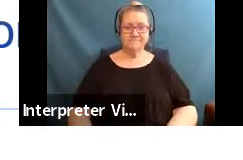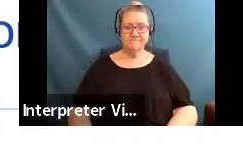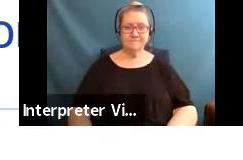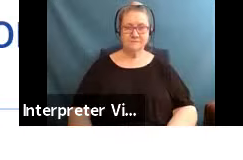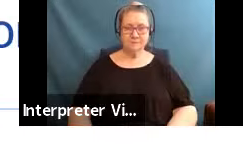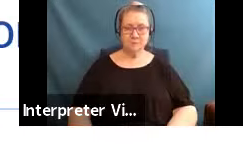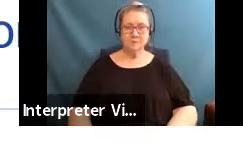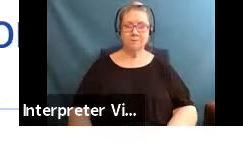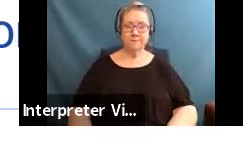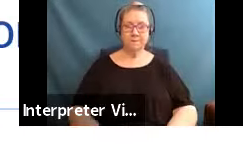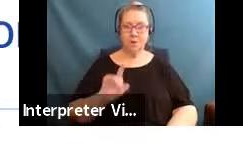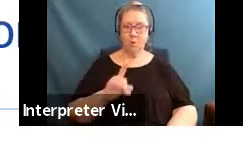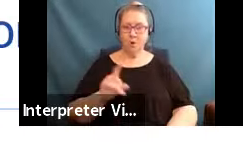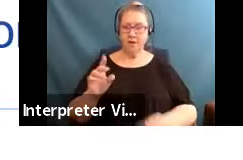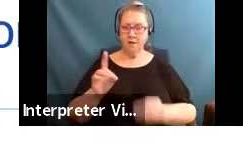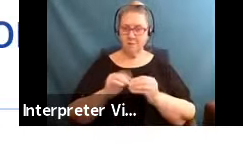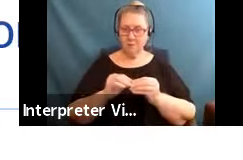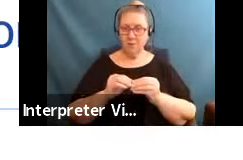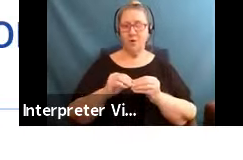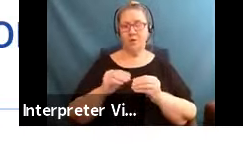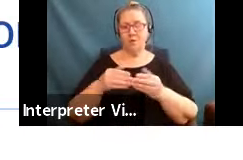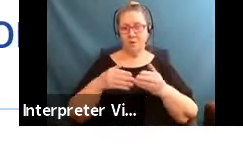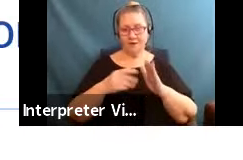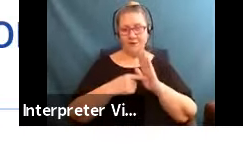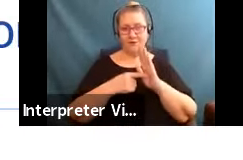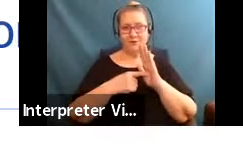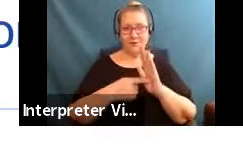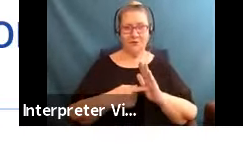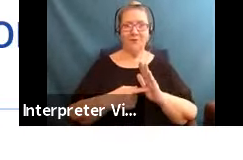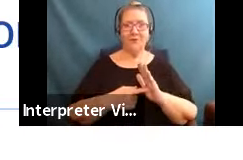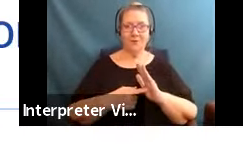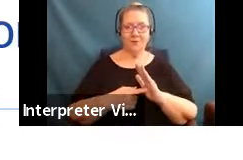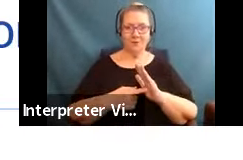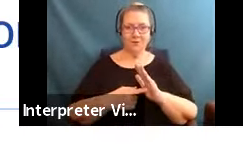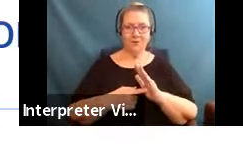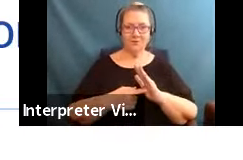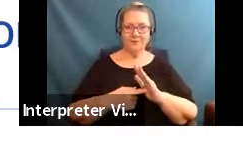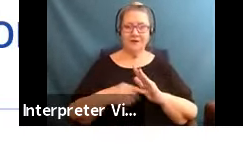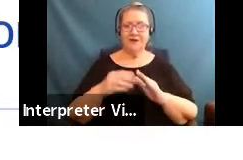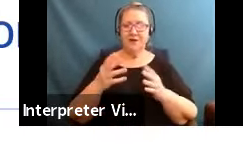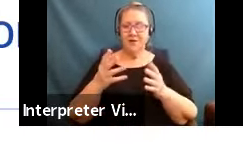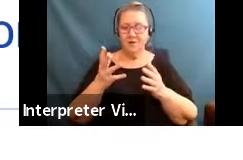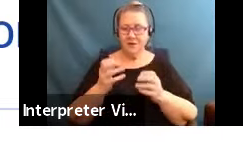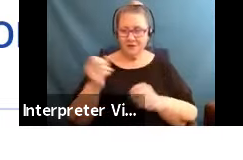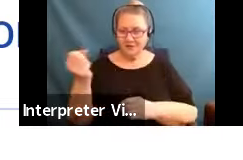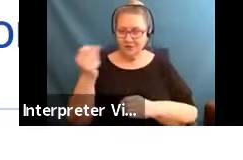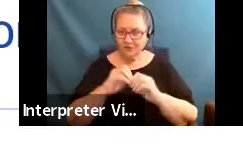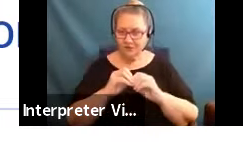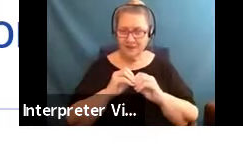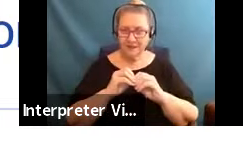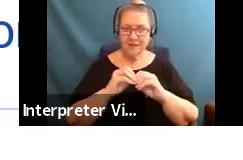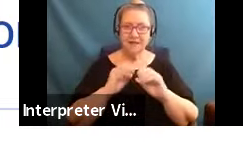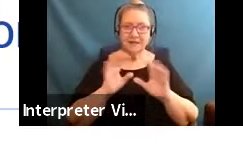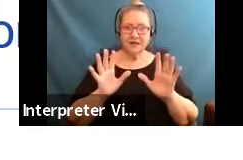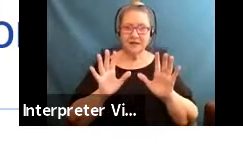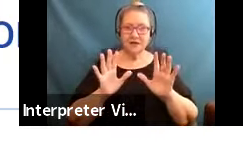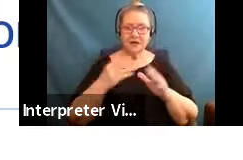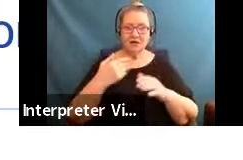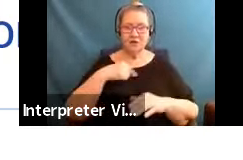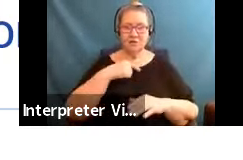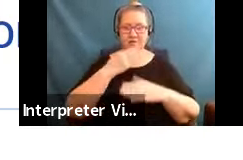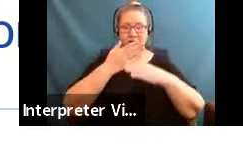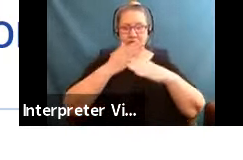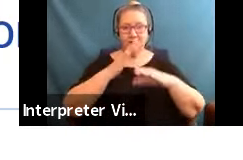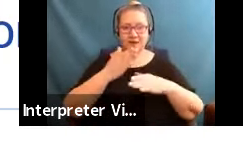And just in one other way to just really, you know, hammer this point home, we have been breaking down our data in